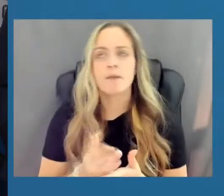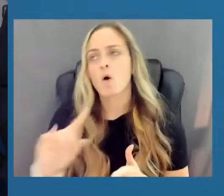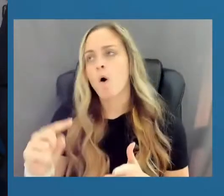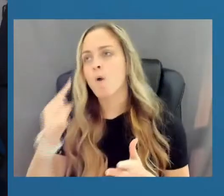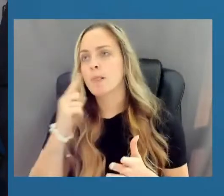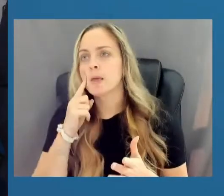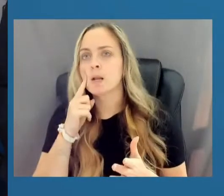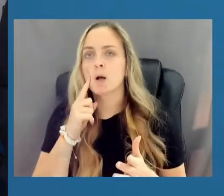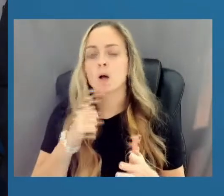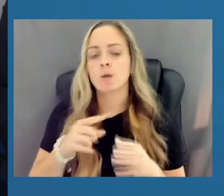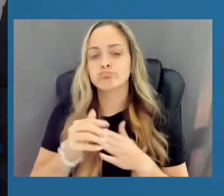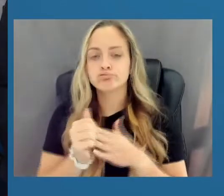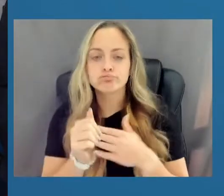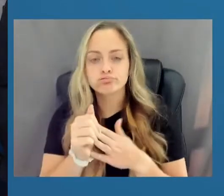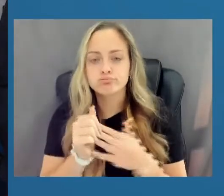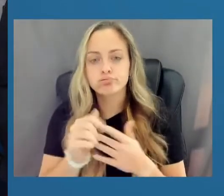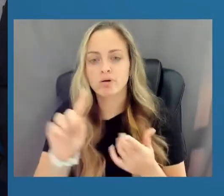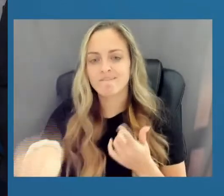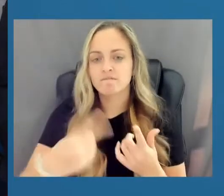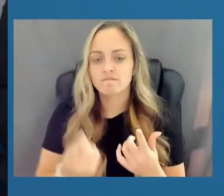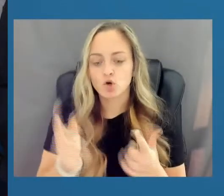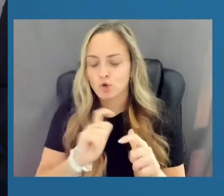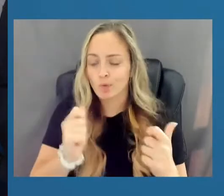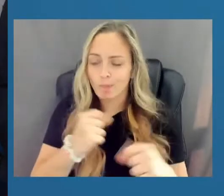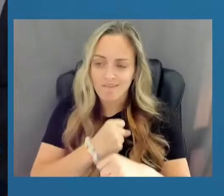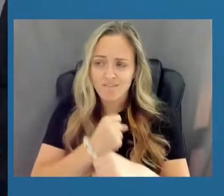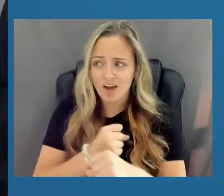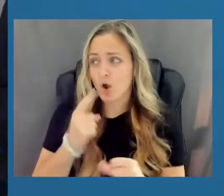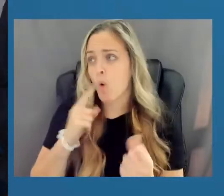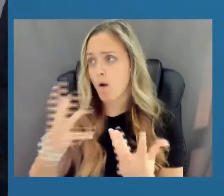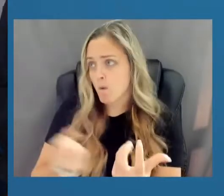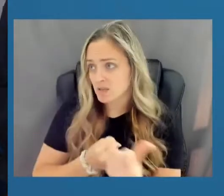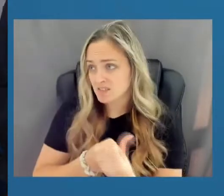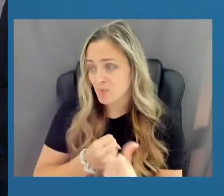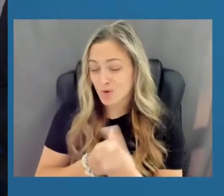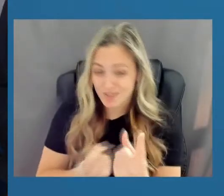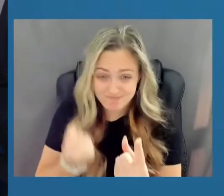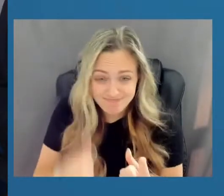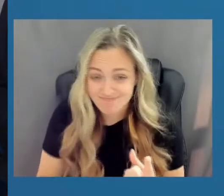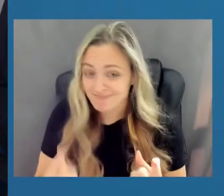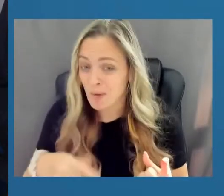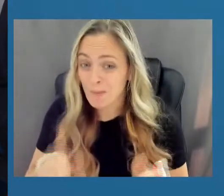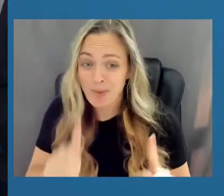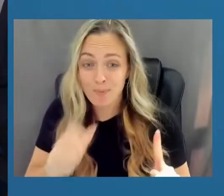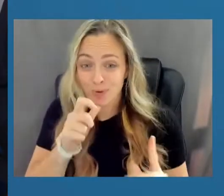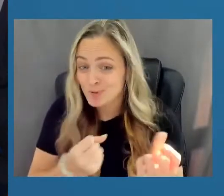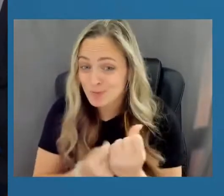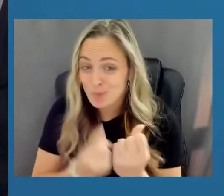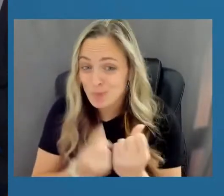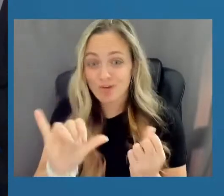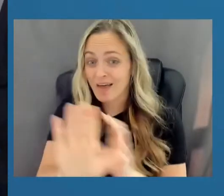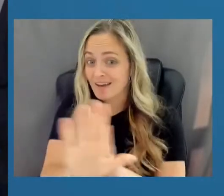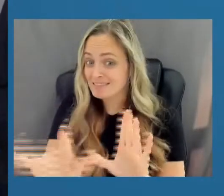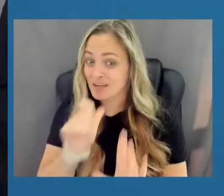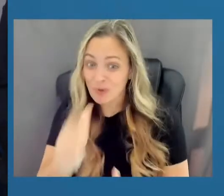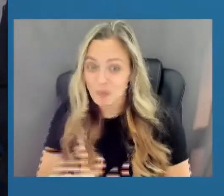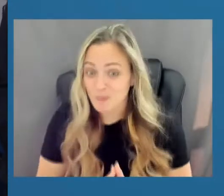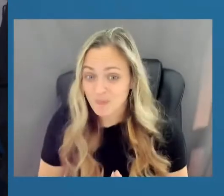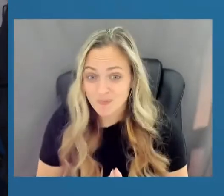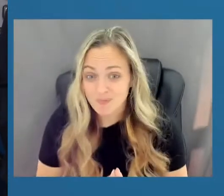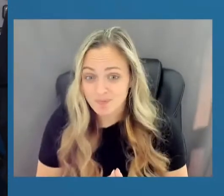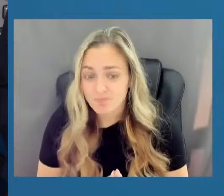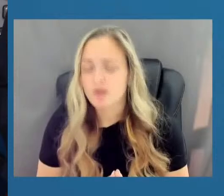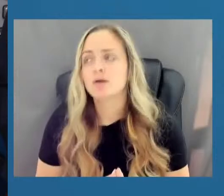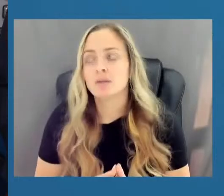in your larger fight to try and gain support, which you're losing badly. You're losing support badly. So a radical